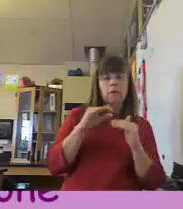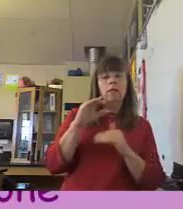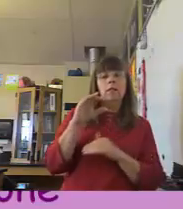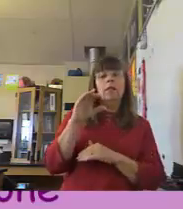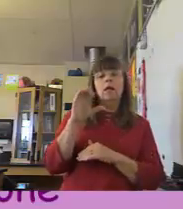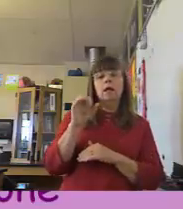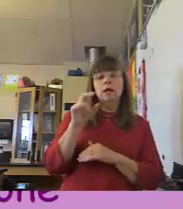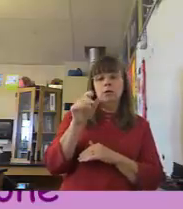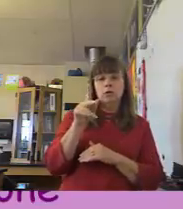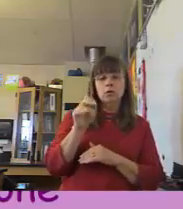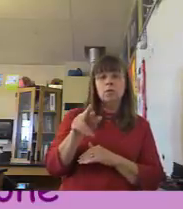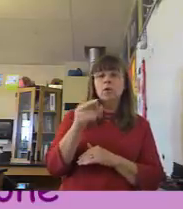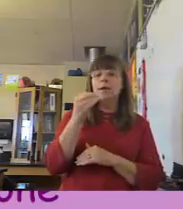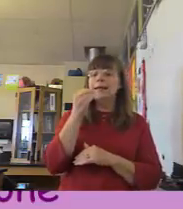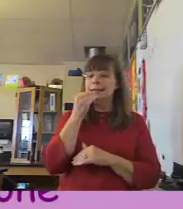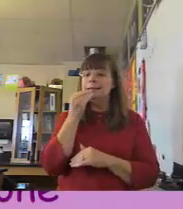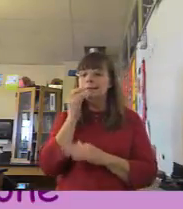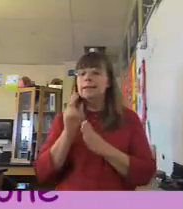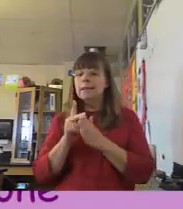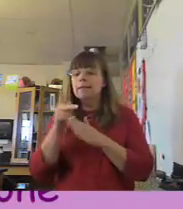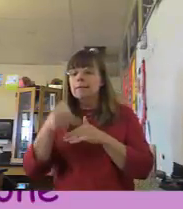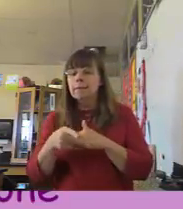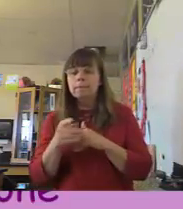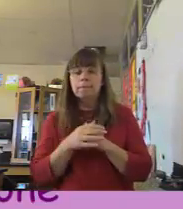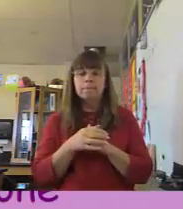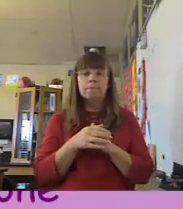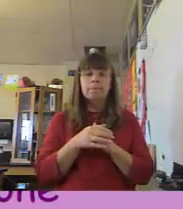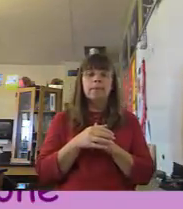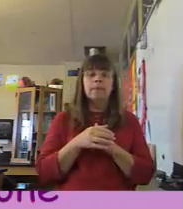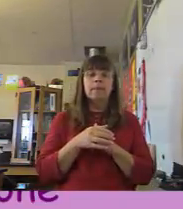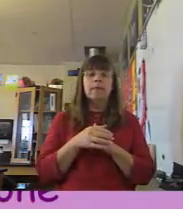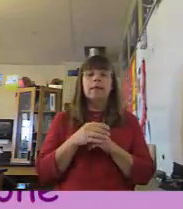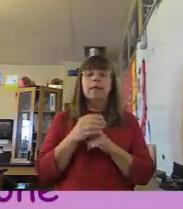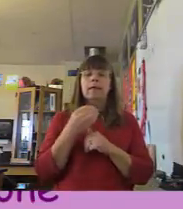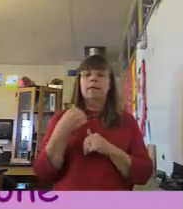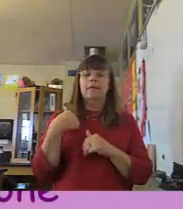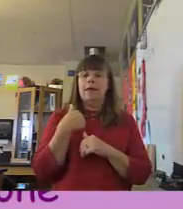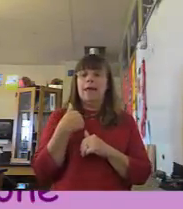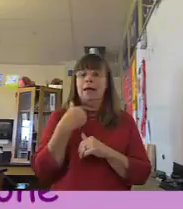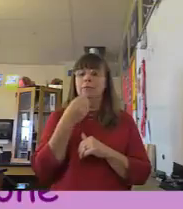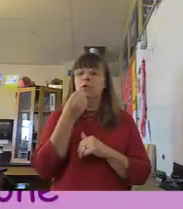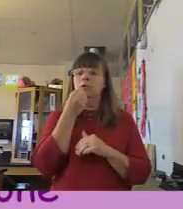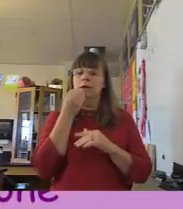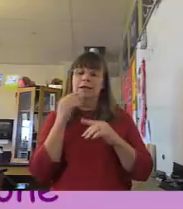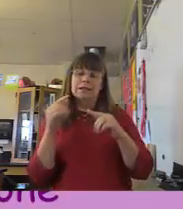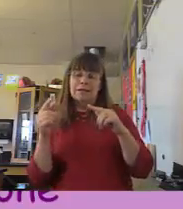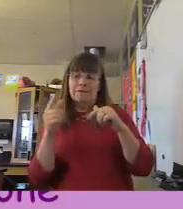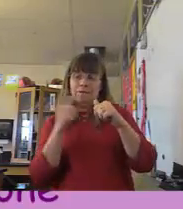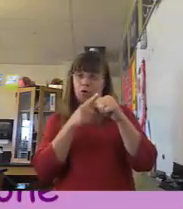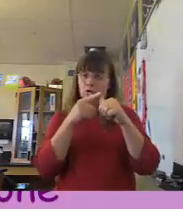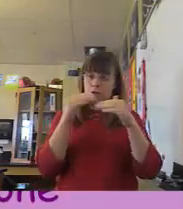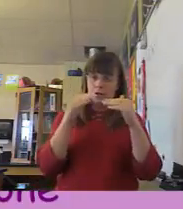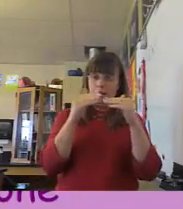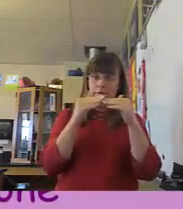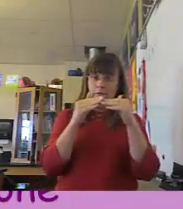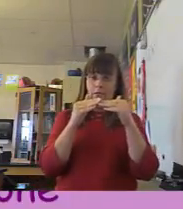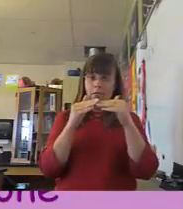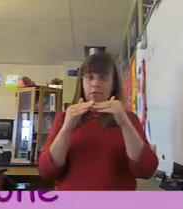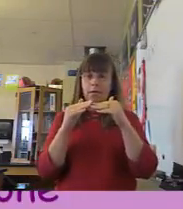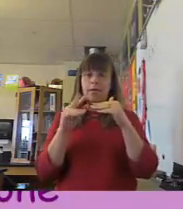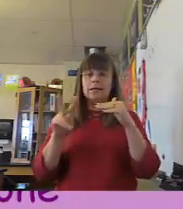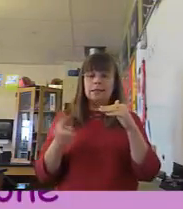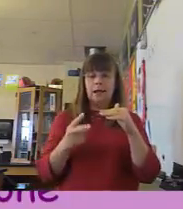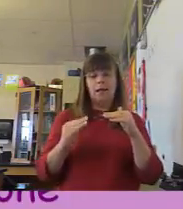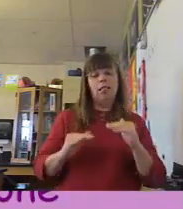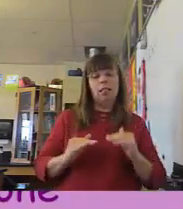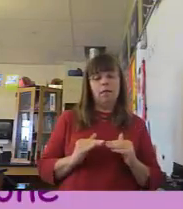plants. Then the animal that eats the first level consumer is called a second level consumer, and it kind of moves up from there,